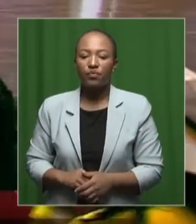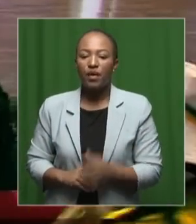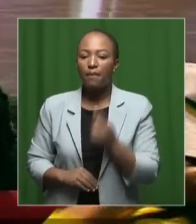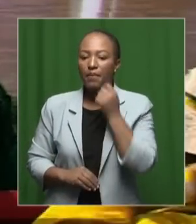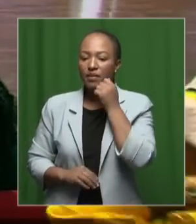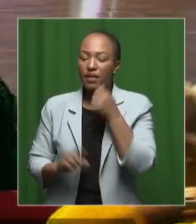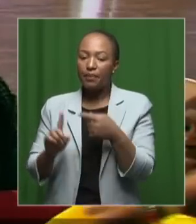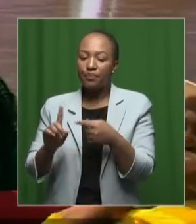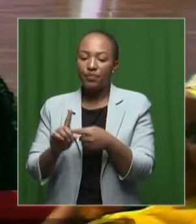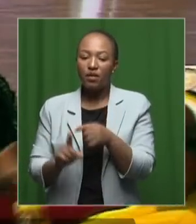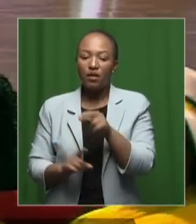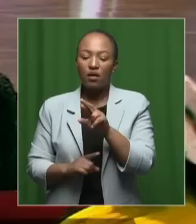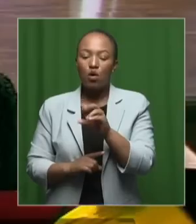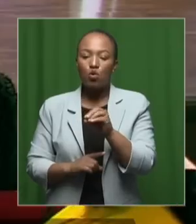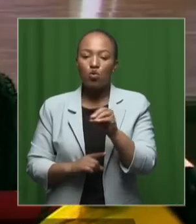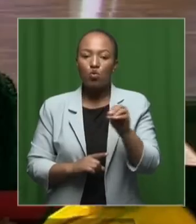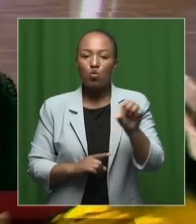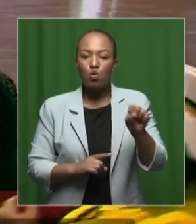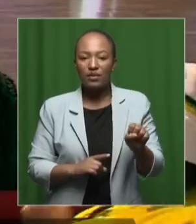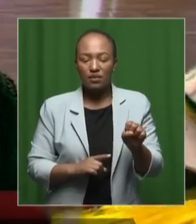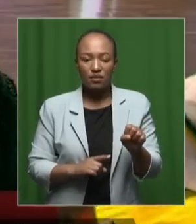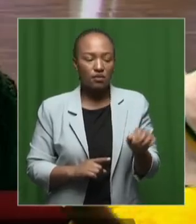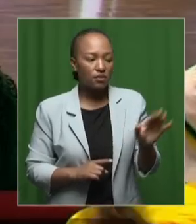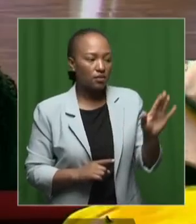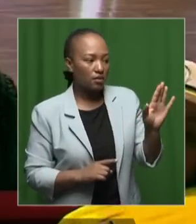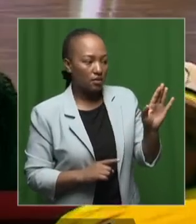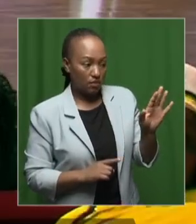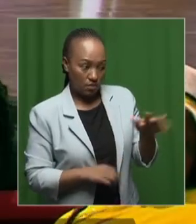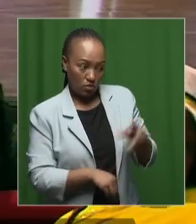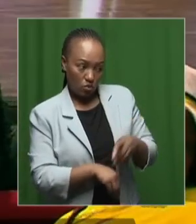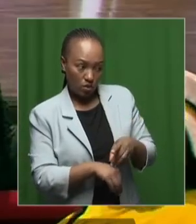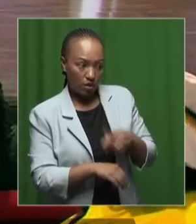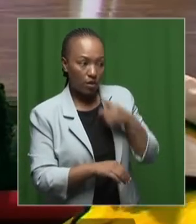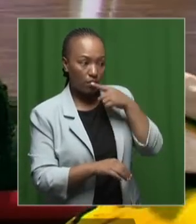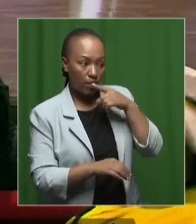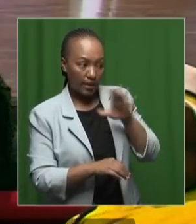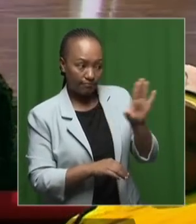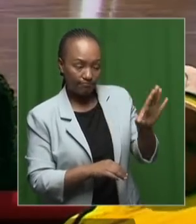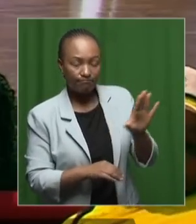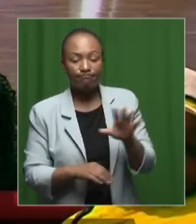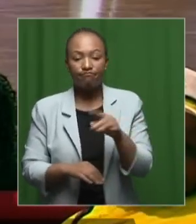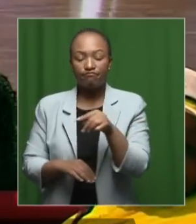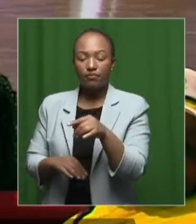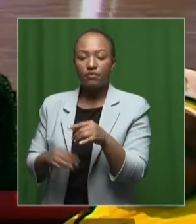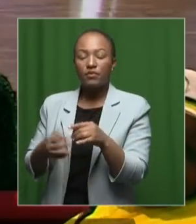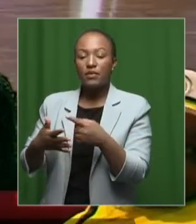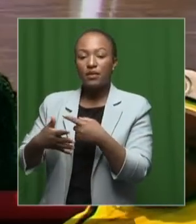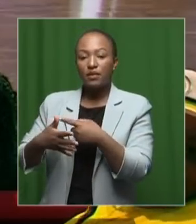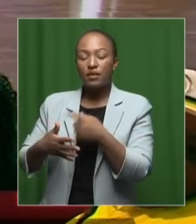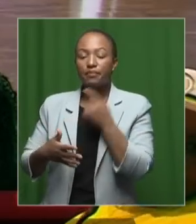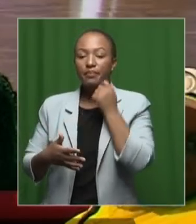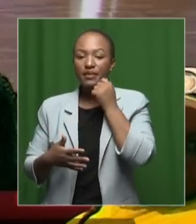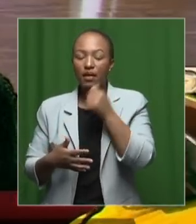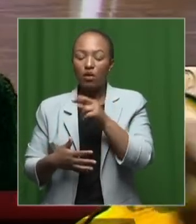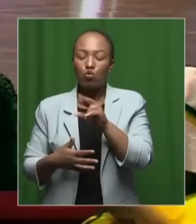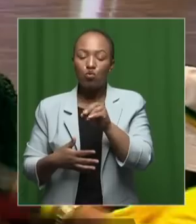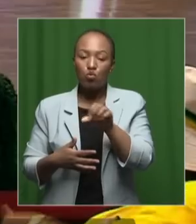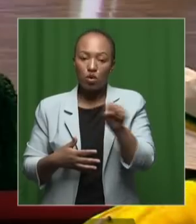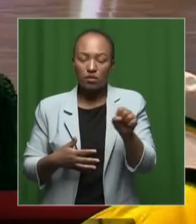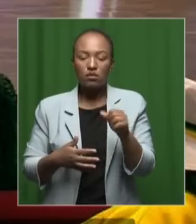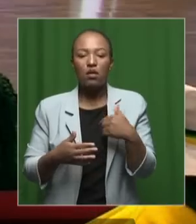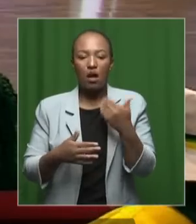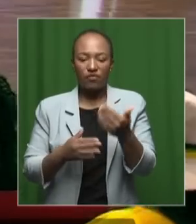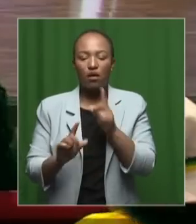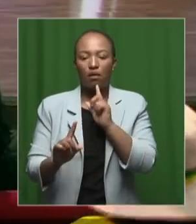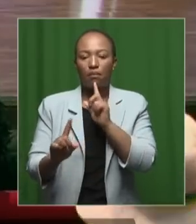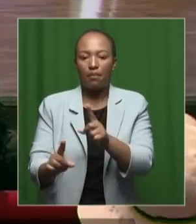then Yes. Sakina. Dr. Motsaledi? Can Mr. Ruiz have his moment, and then you can respond to all of them? Yeah, thank